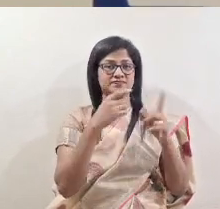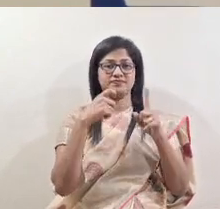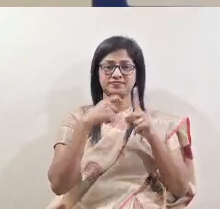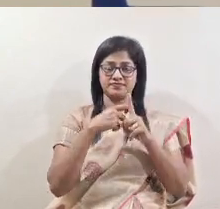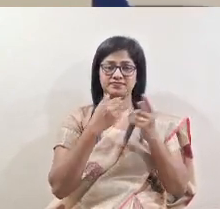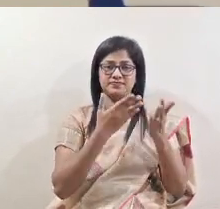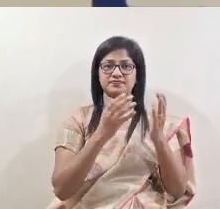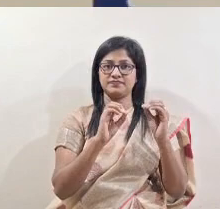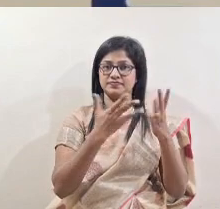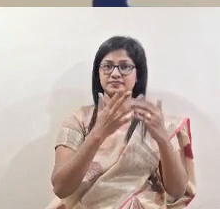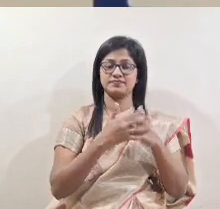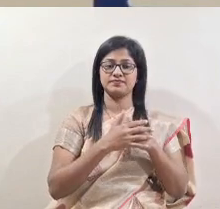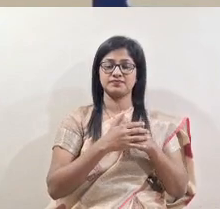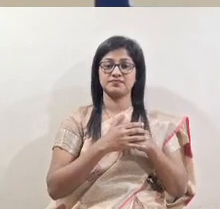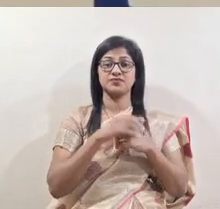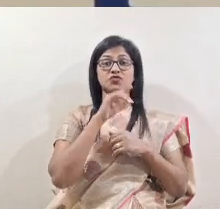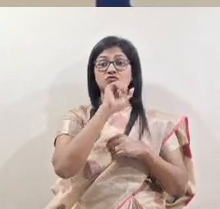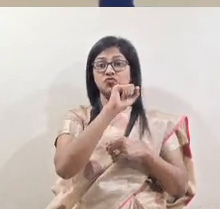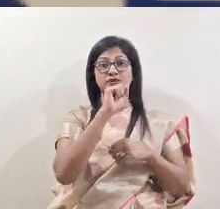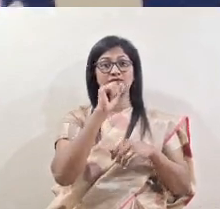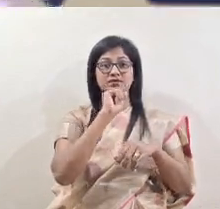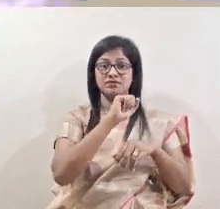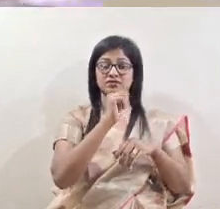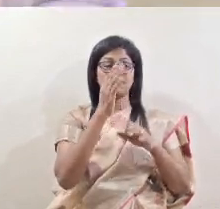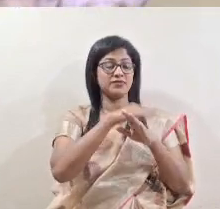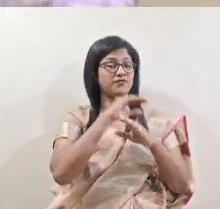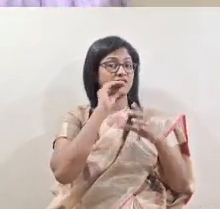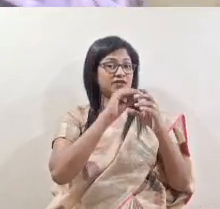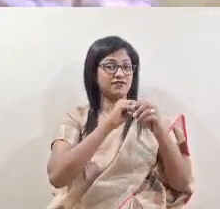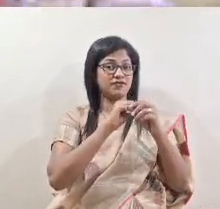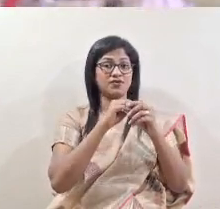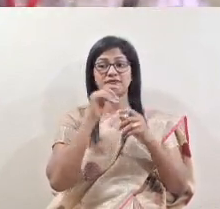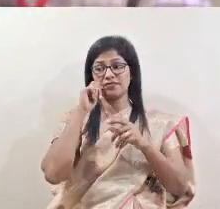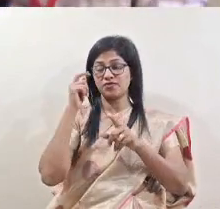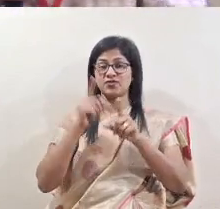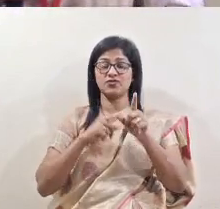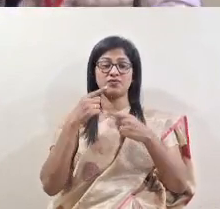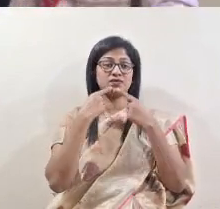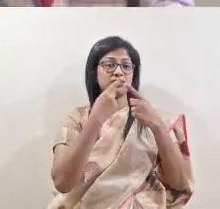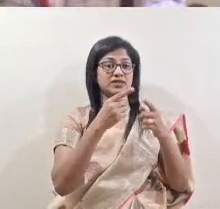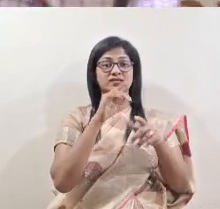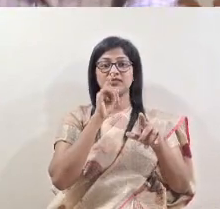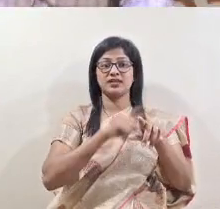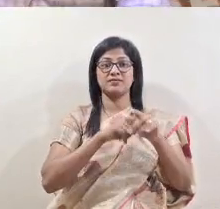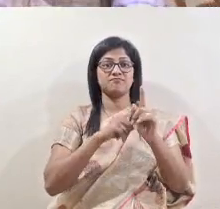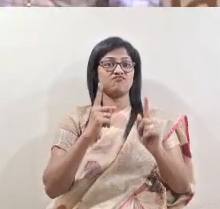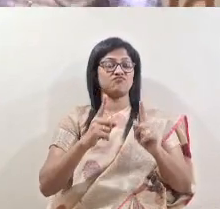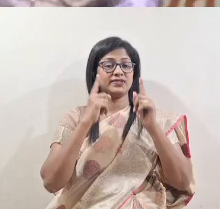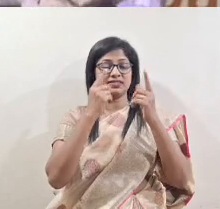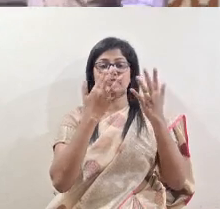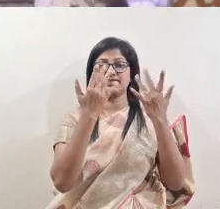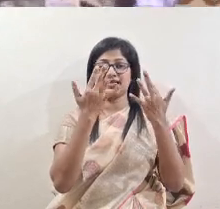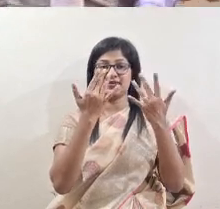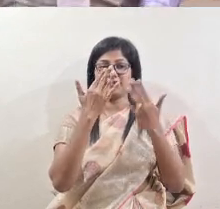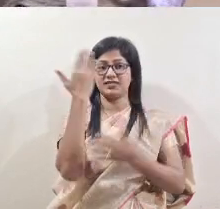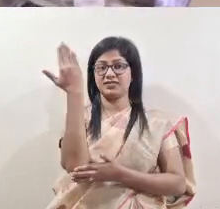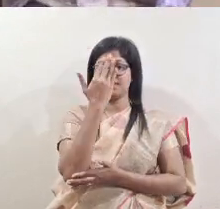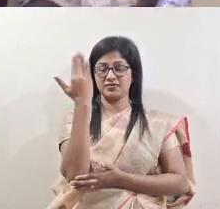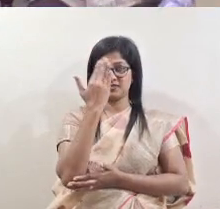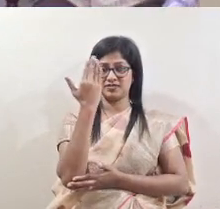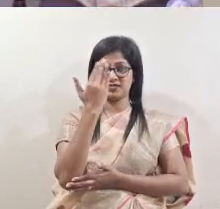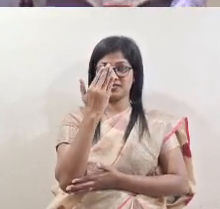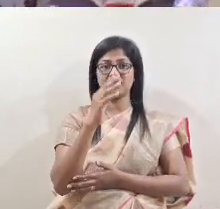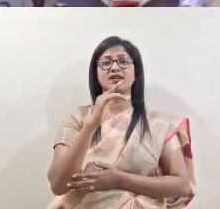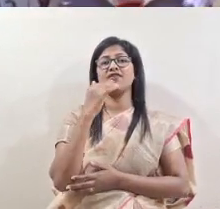Miss Karthika, please, you can start. So, you already have been told by Mr. Yogi about the timing. So, we have 10 minutes